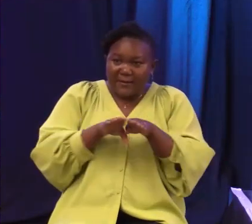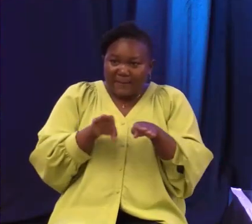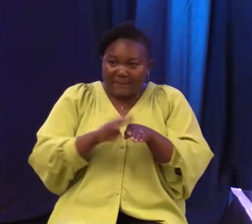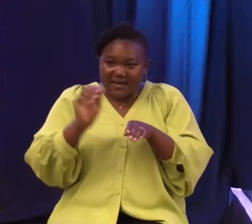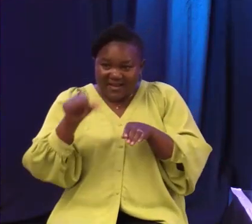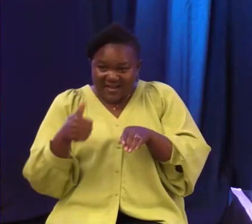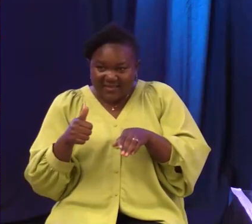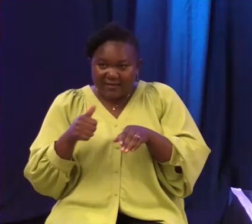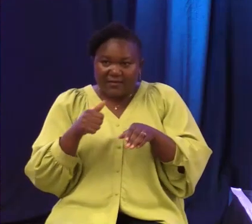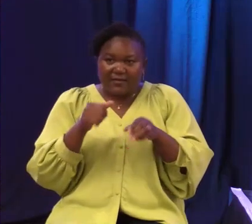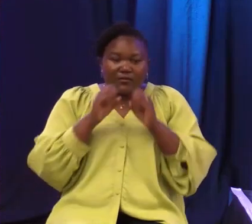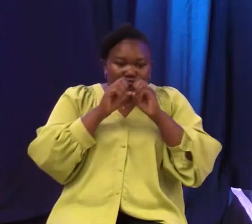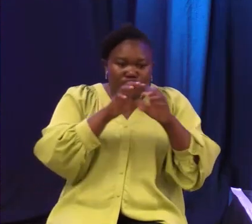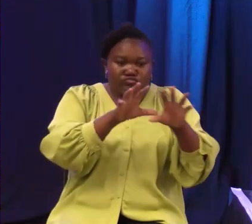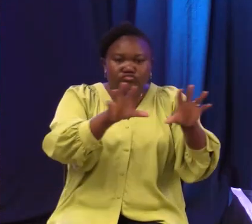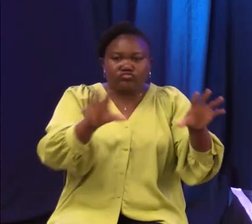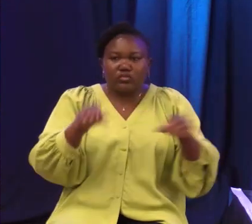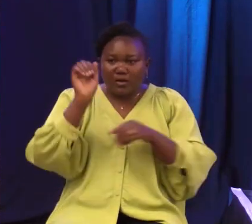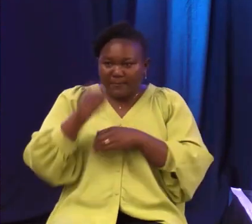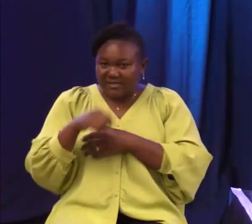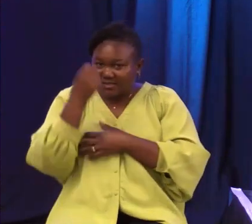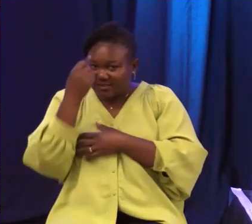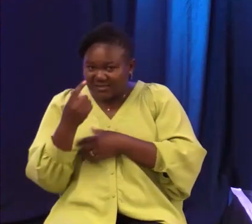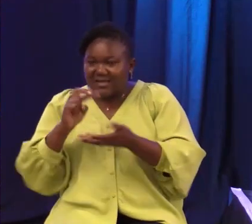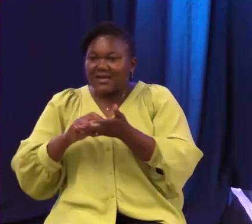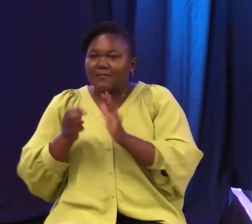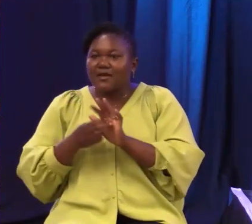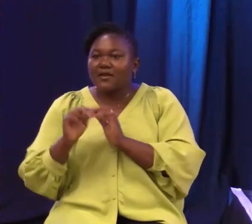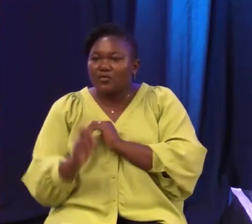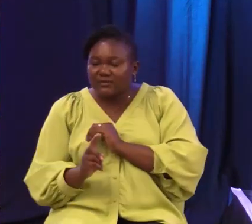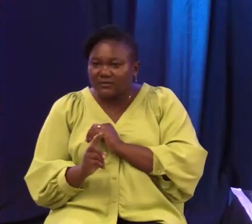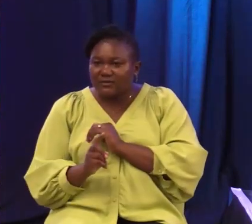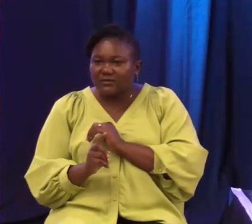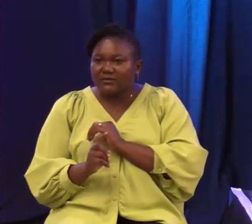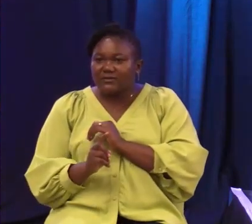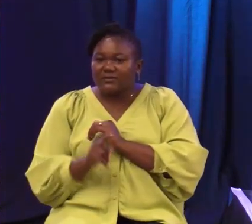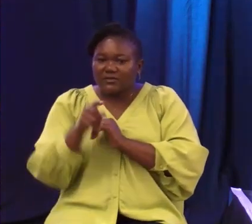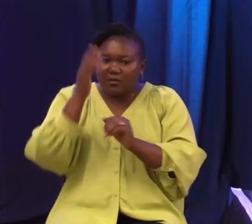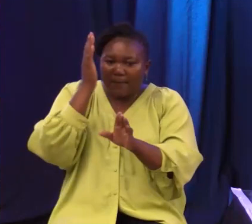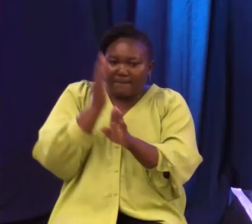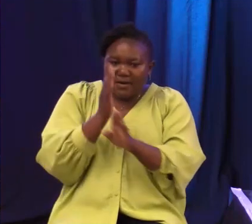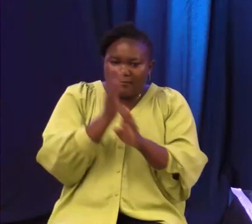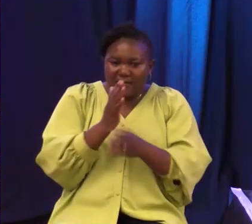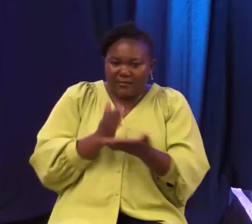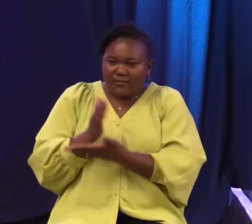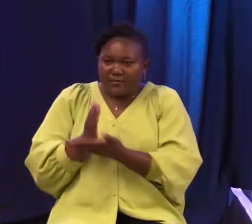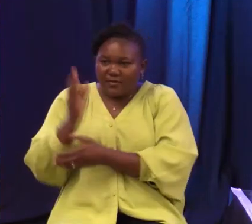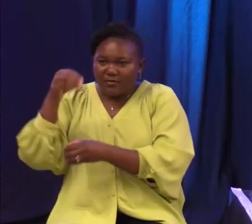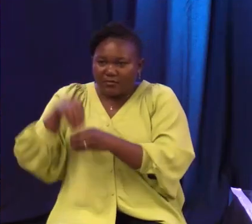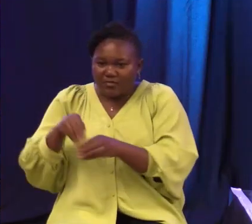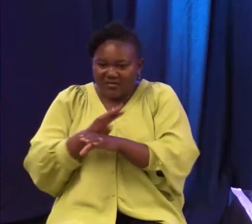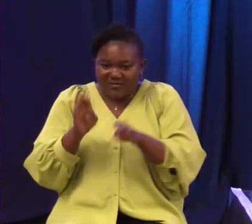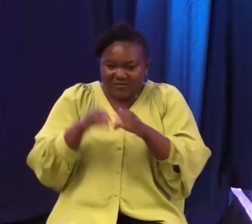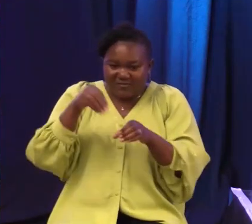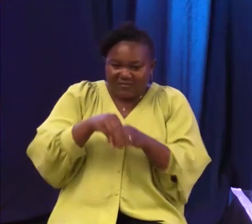specific messages for you guys to understand what it means, what are the specific rights that now fall under this